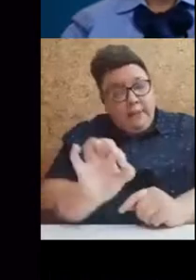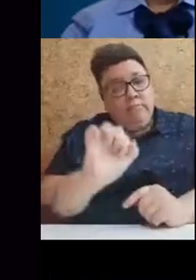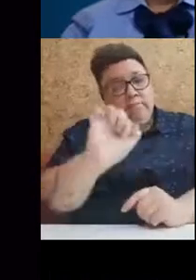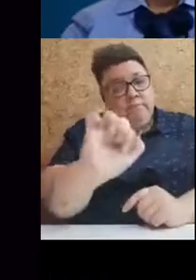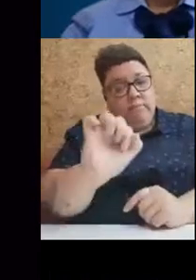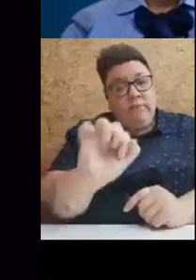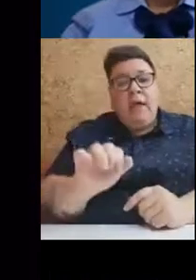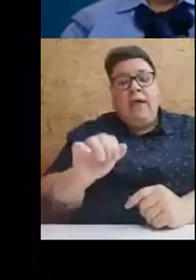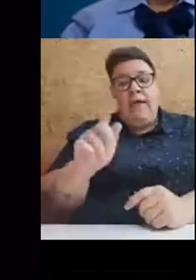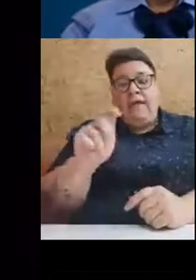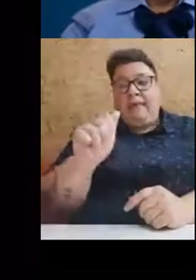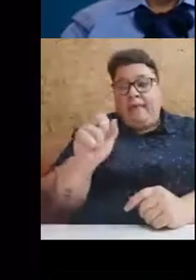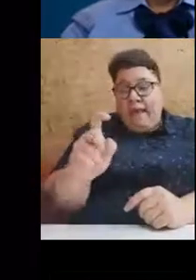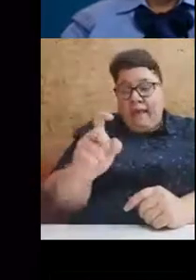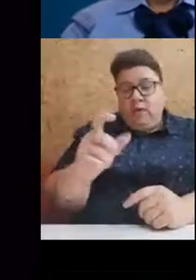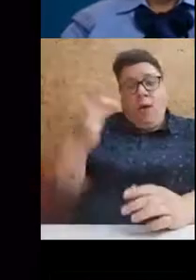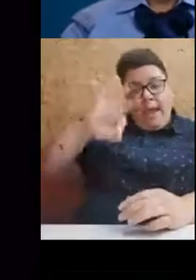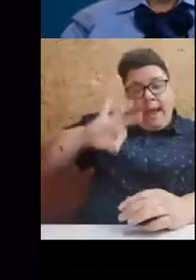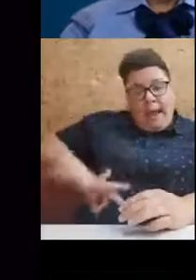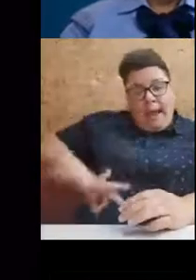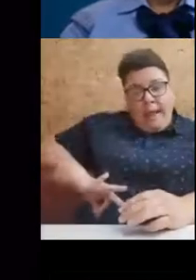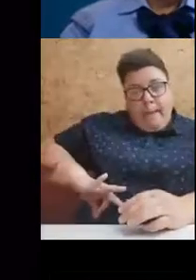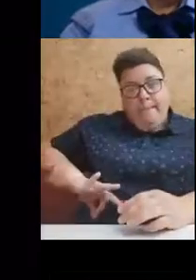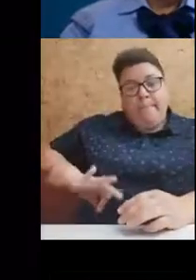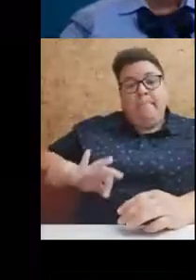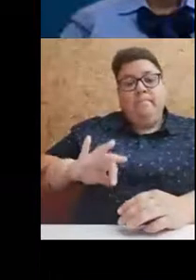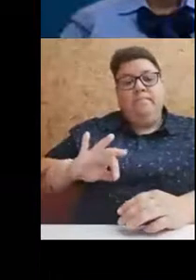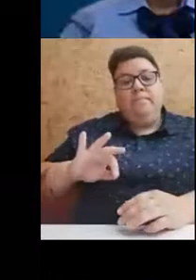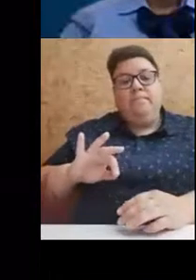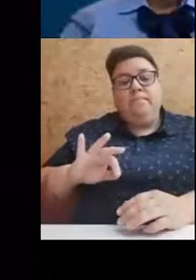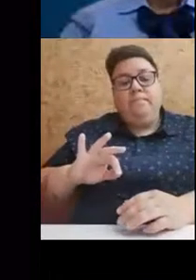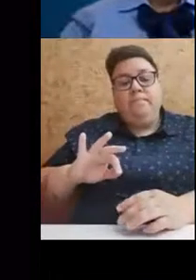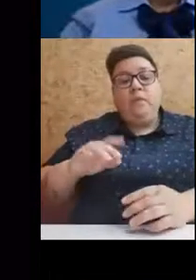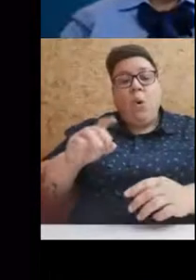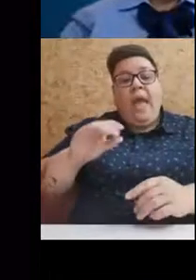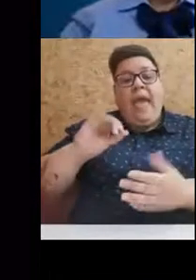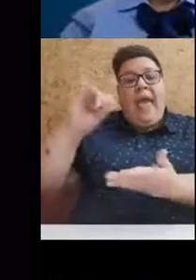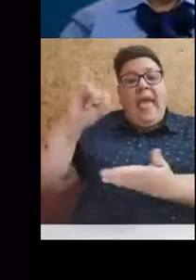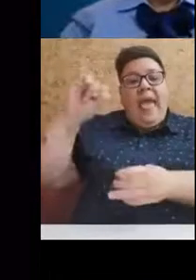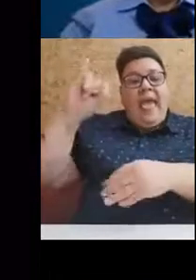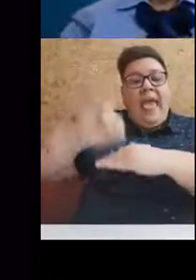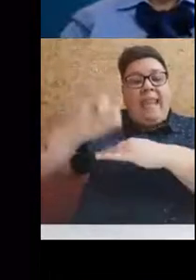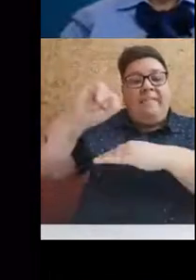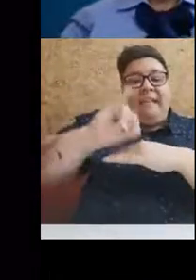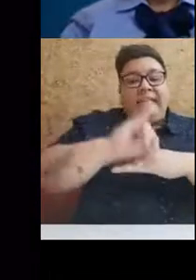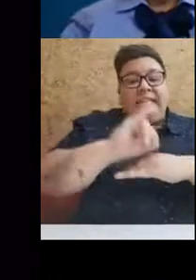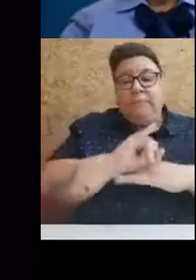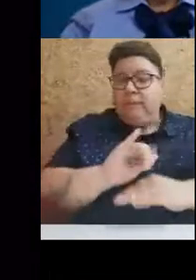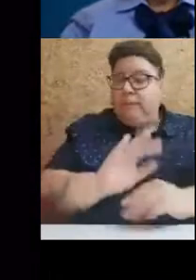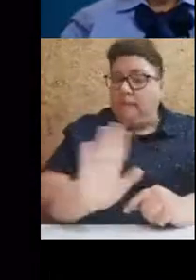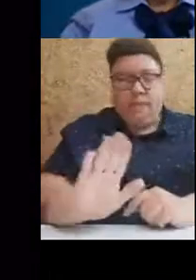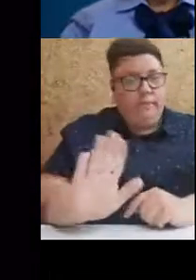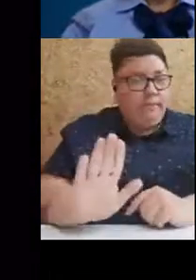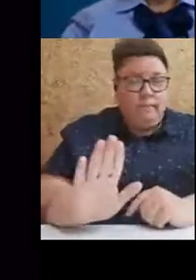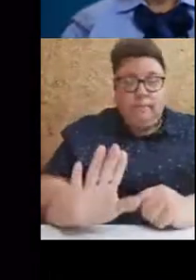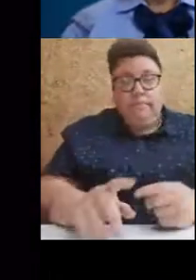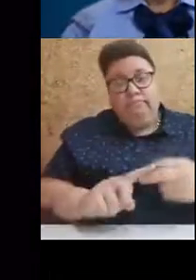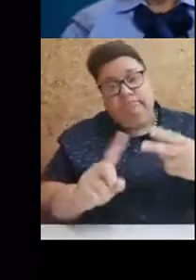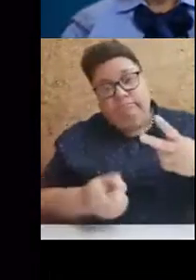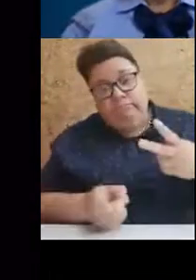or of your income may be coming from investment income. Next one, not more